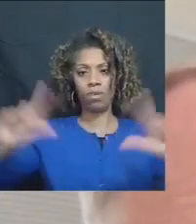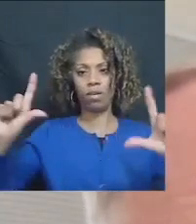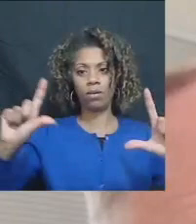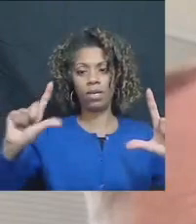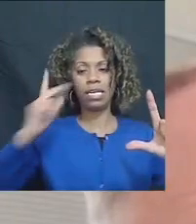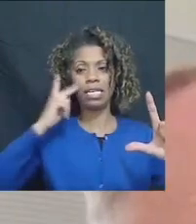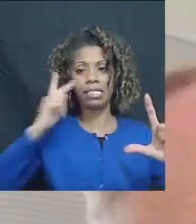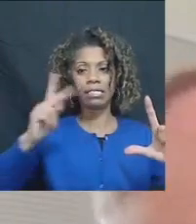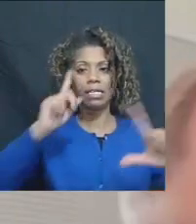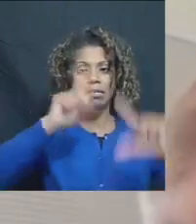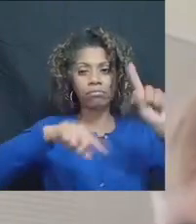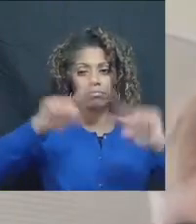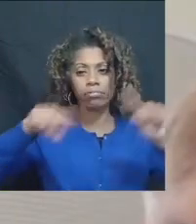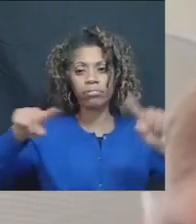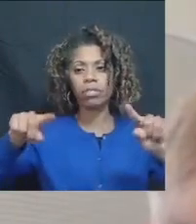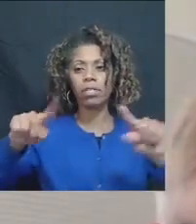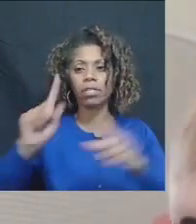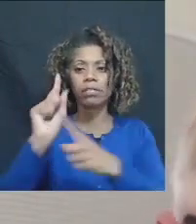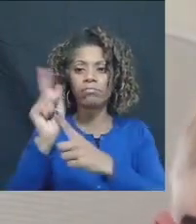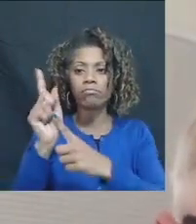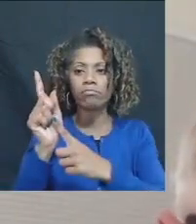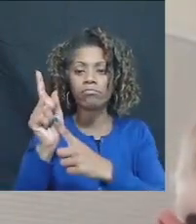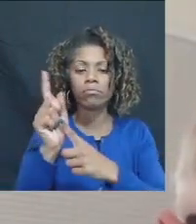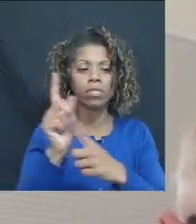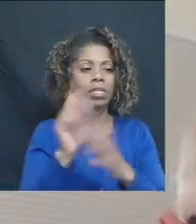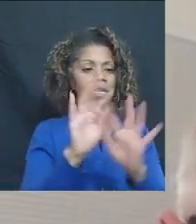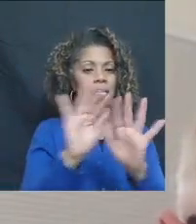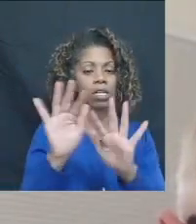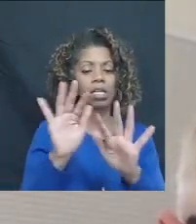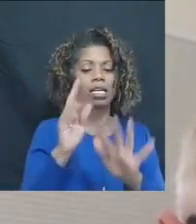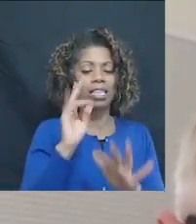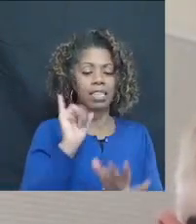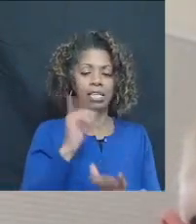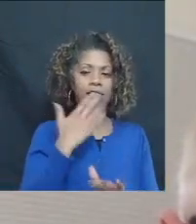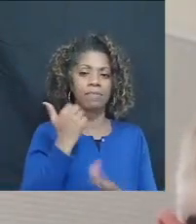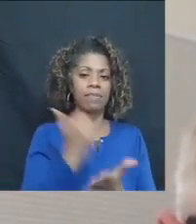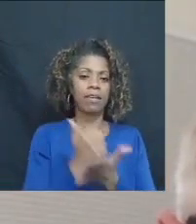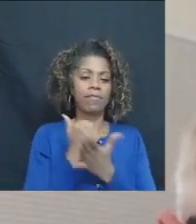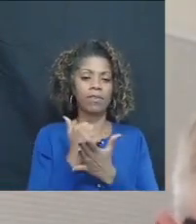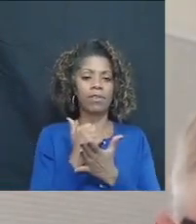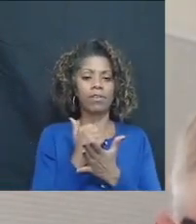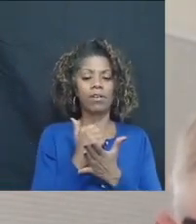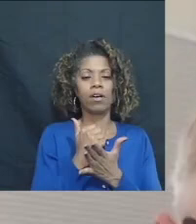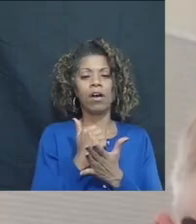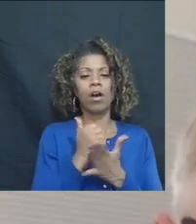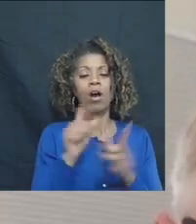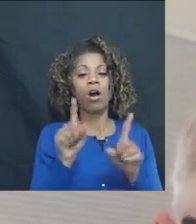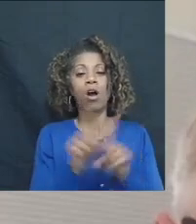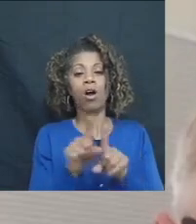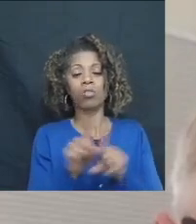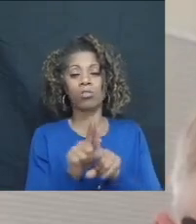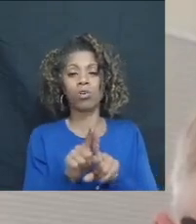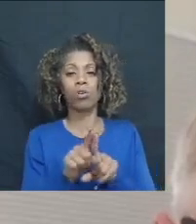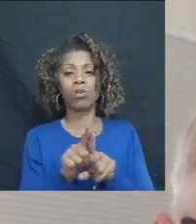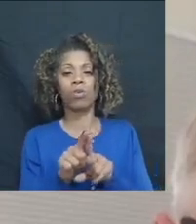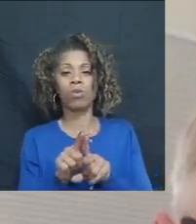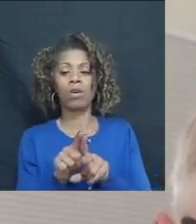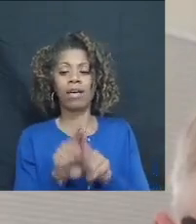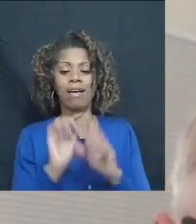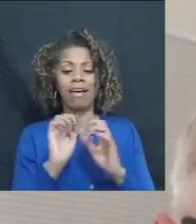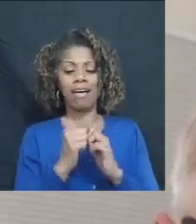brought on staff that are digging deep into evaluation, not just data analysis, but how do you evaluate? How do